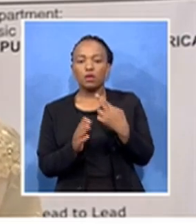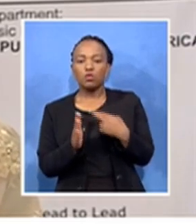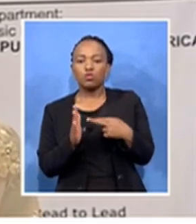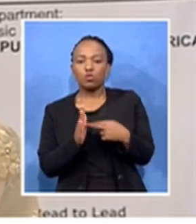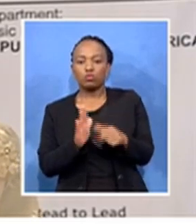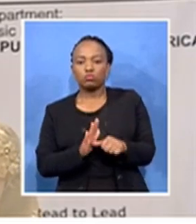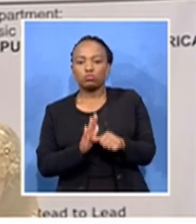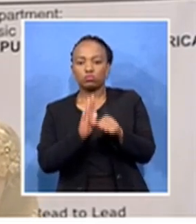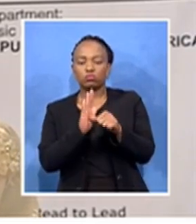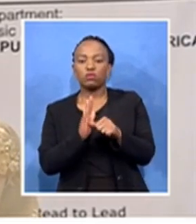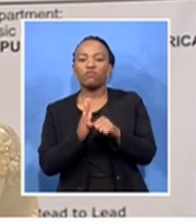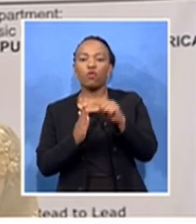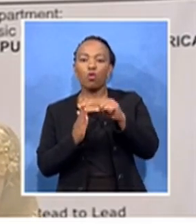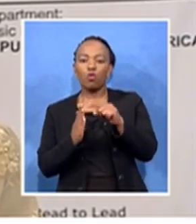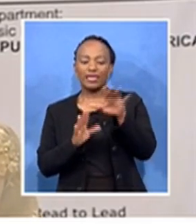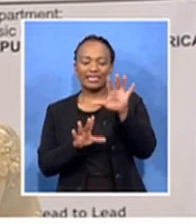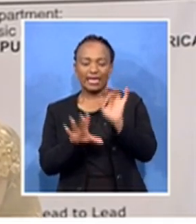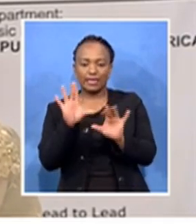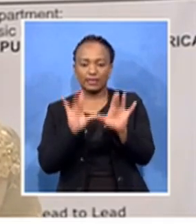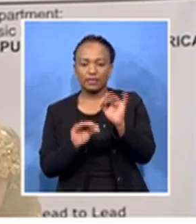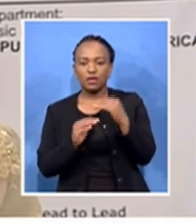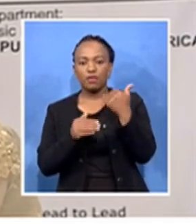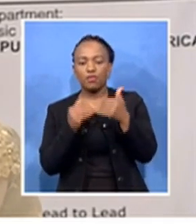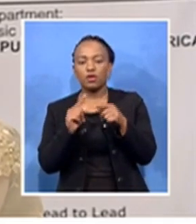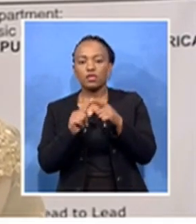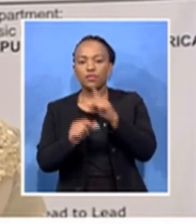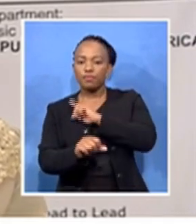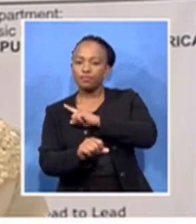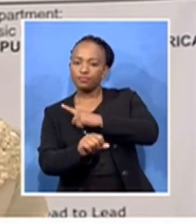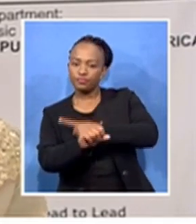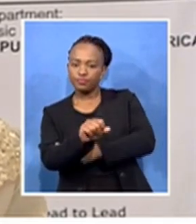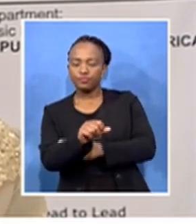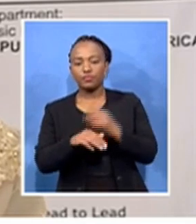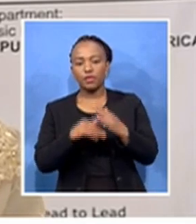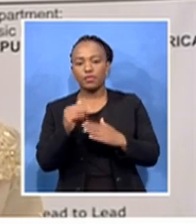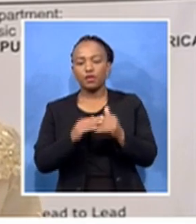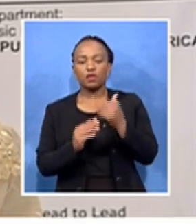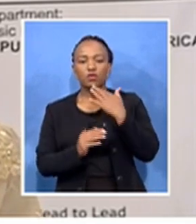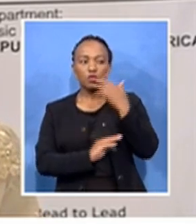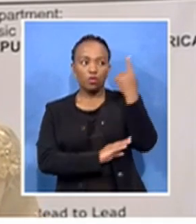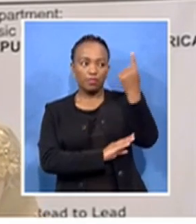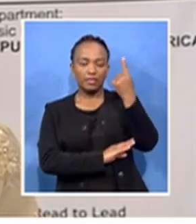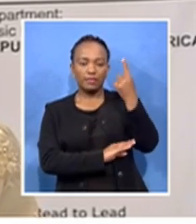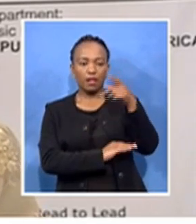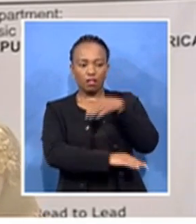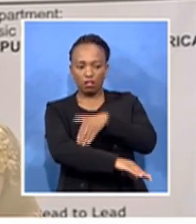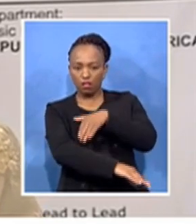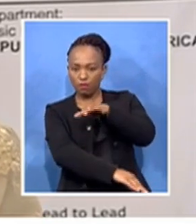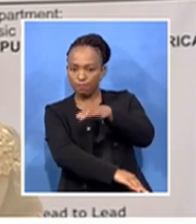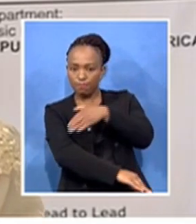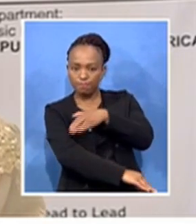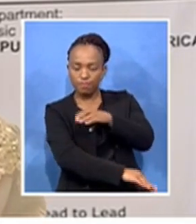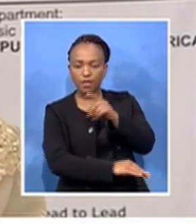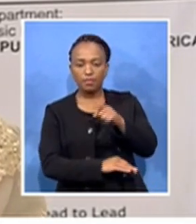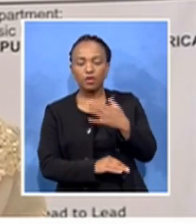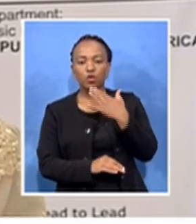capacity building program for principals, in particular, principal women. Besides, we have launched a